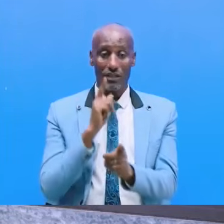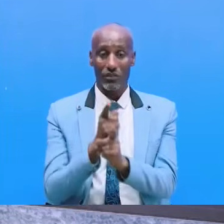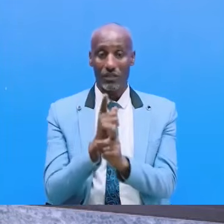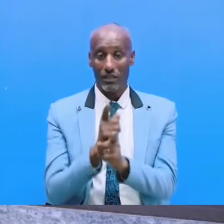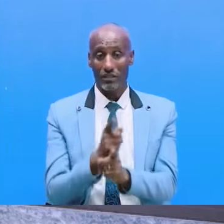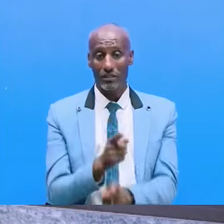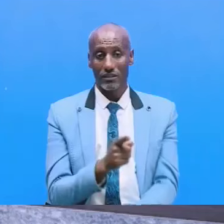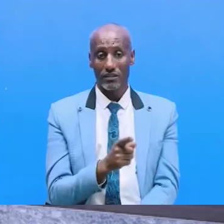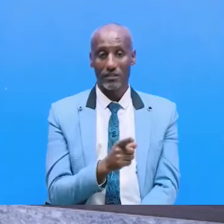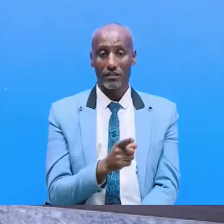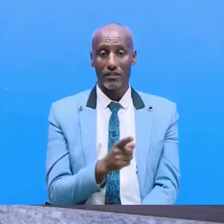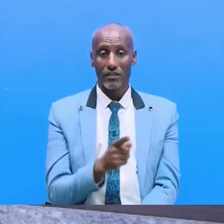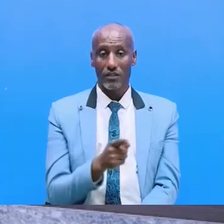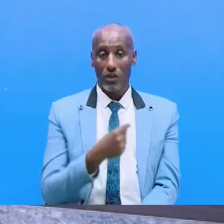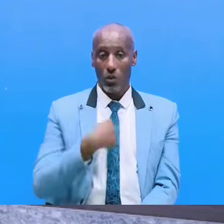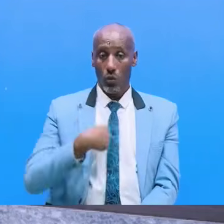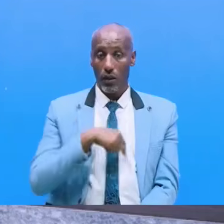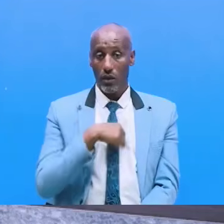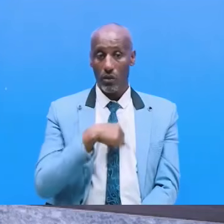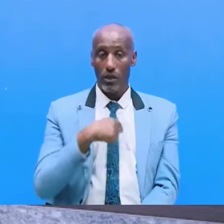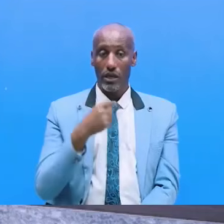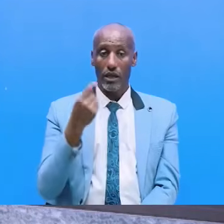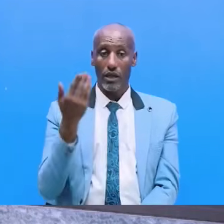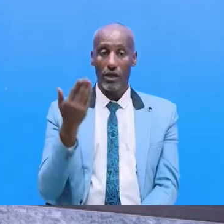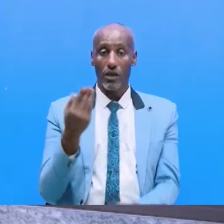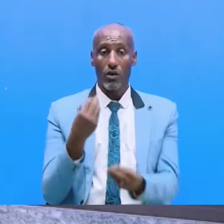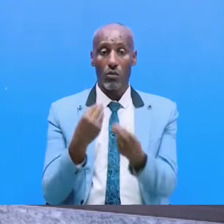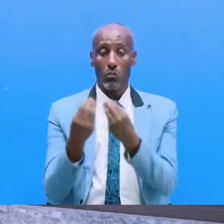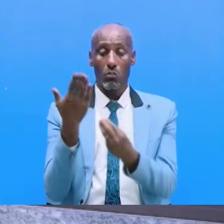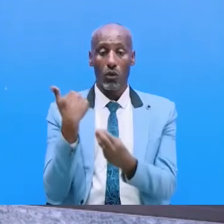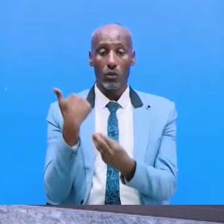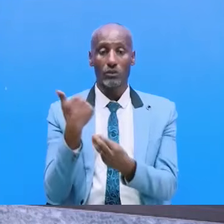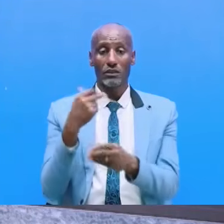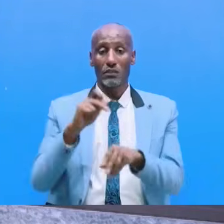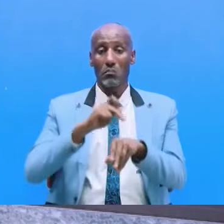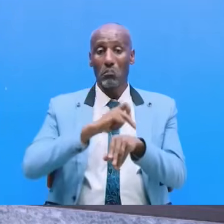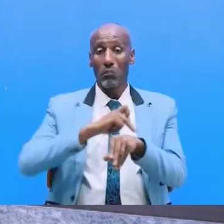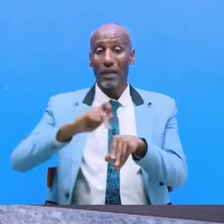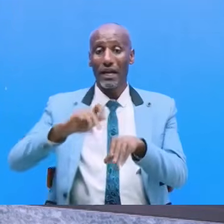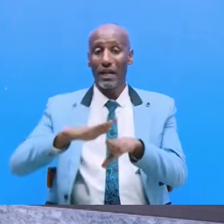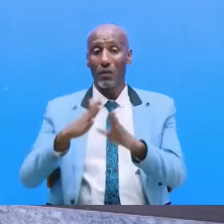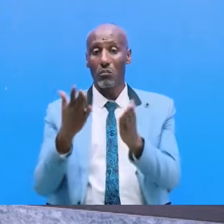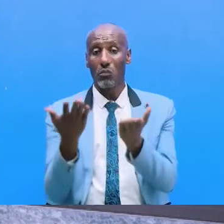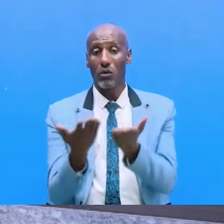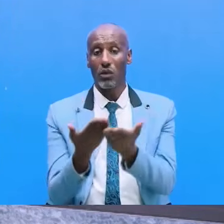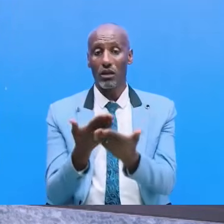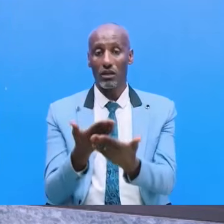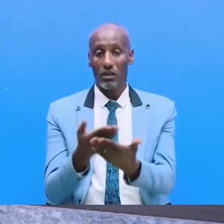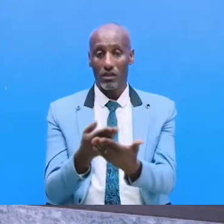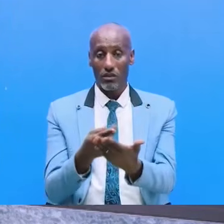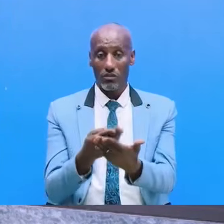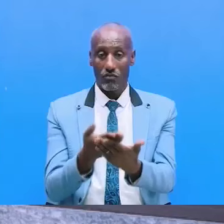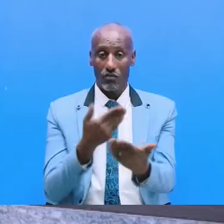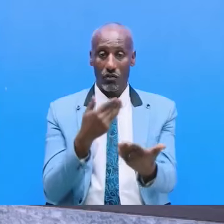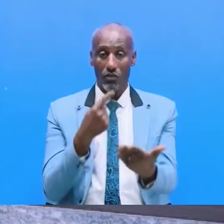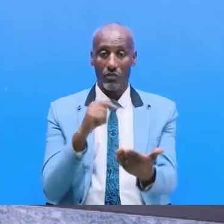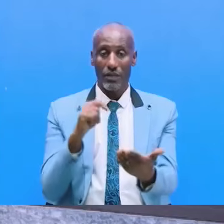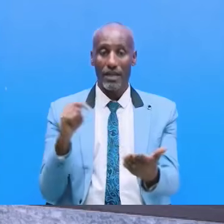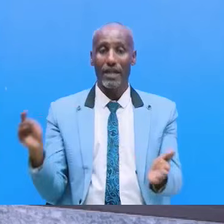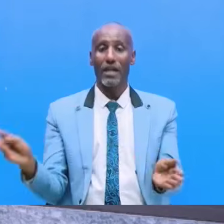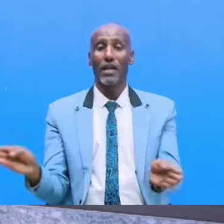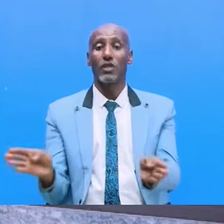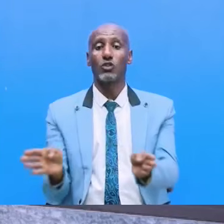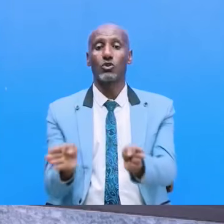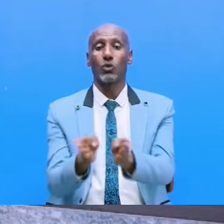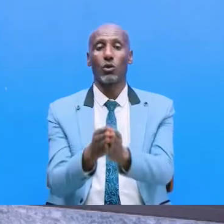bought blank book from the store. We bought blank book from the store. When we come to here, this is book, not